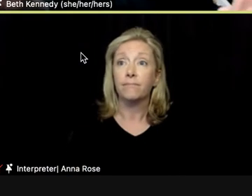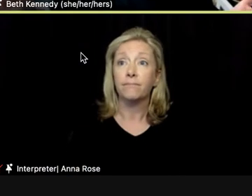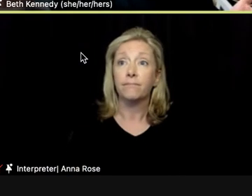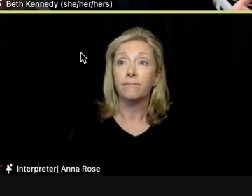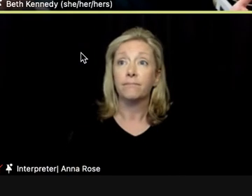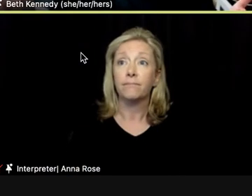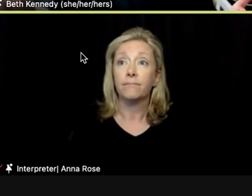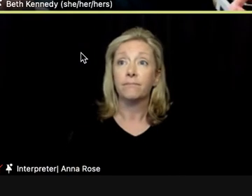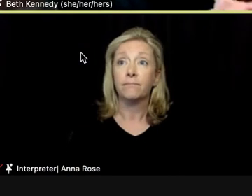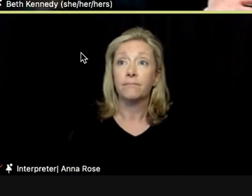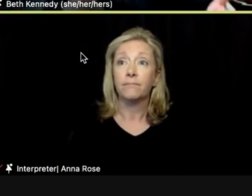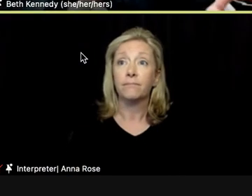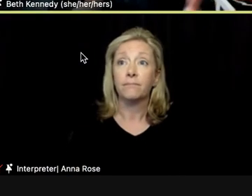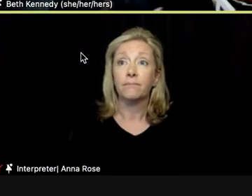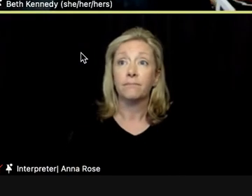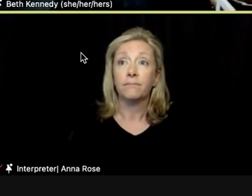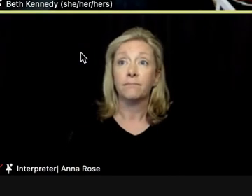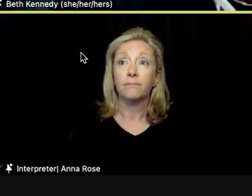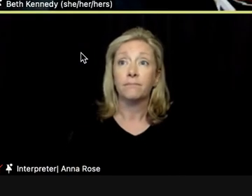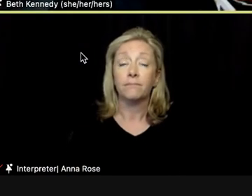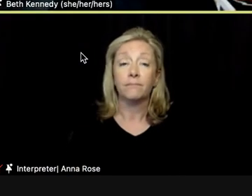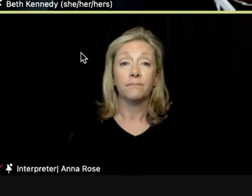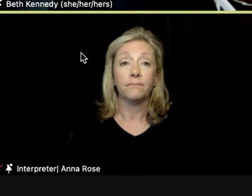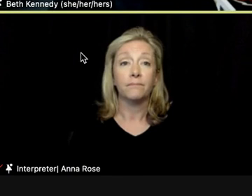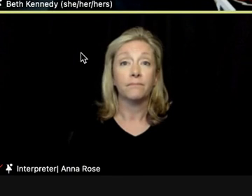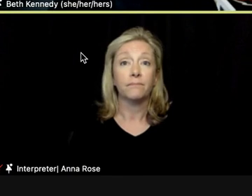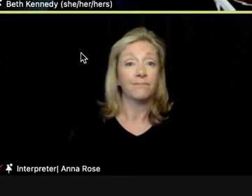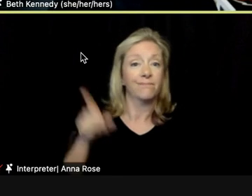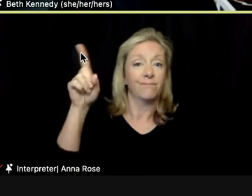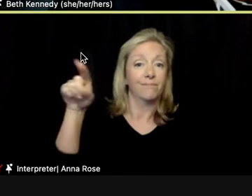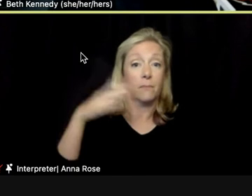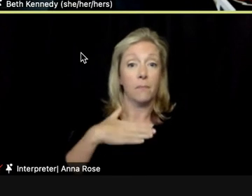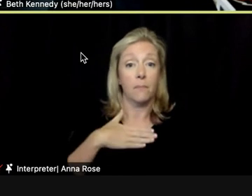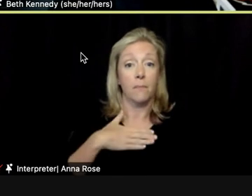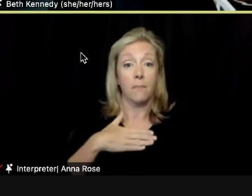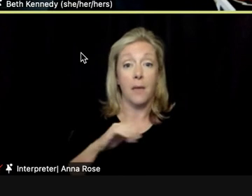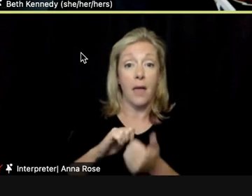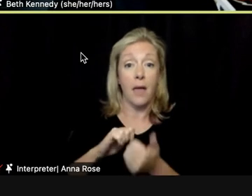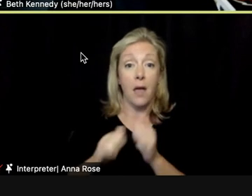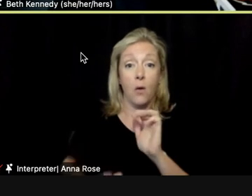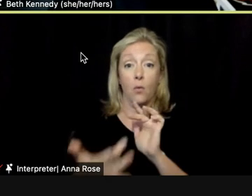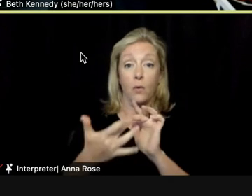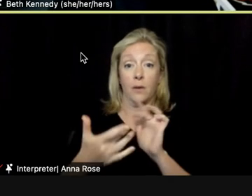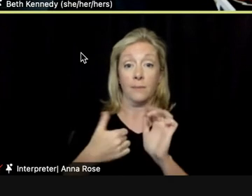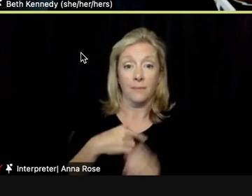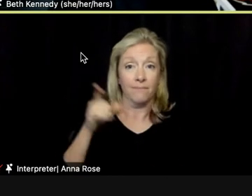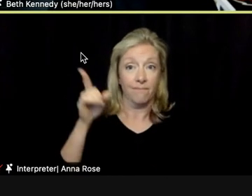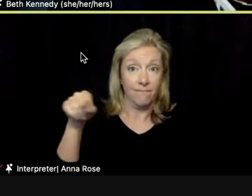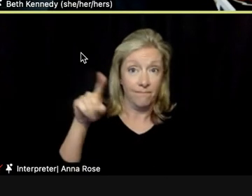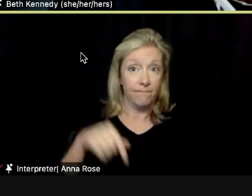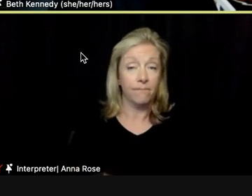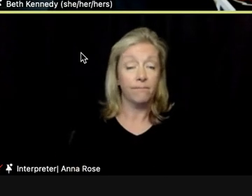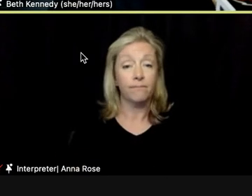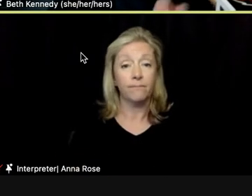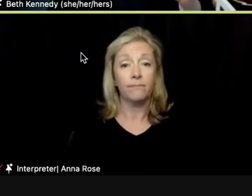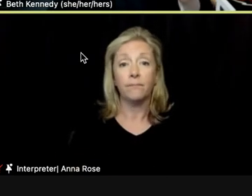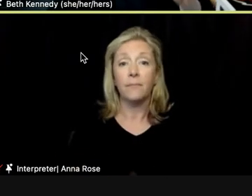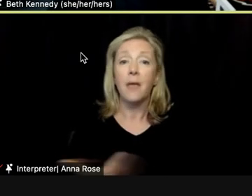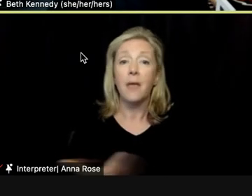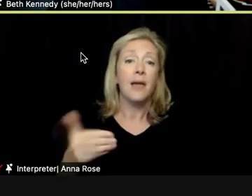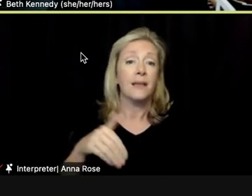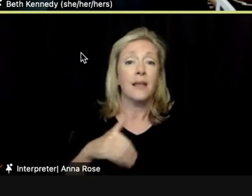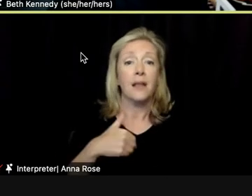So having said that, this is my contact information. And as I said, I